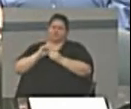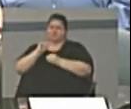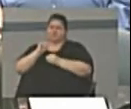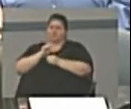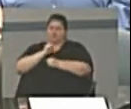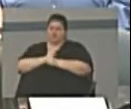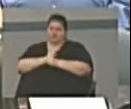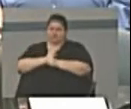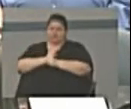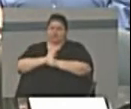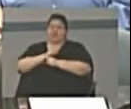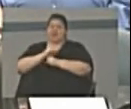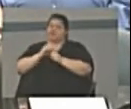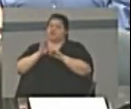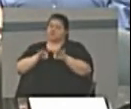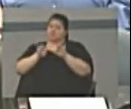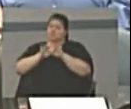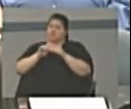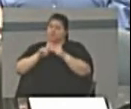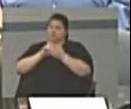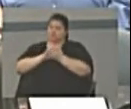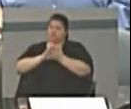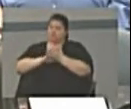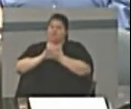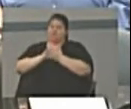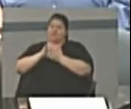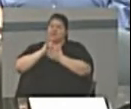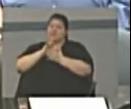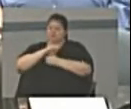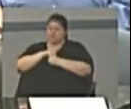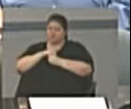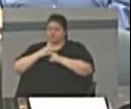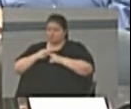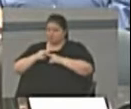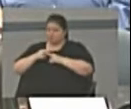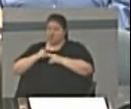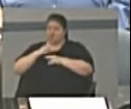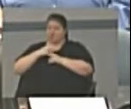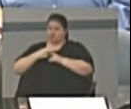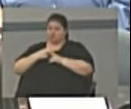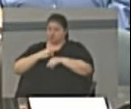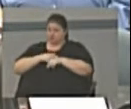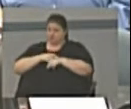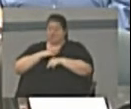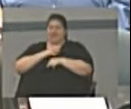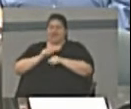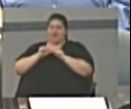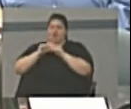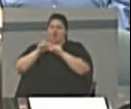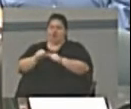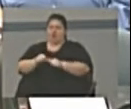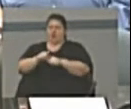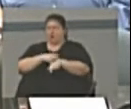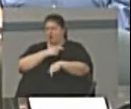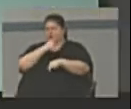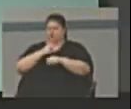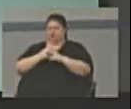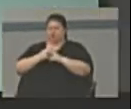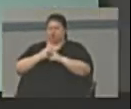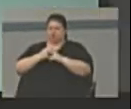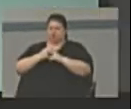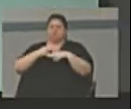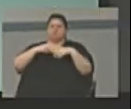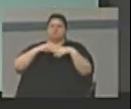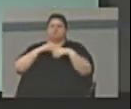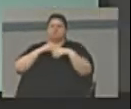is important to note that it includes short-term as well as long-term goals. It establishes broad goals,